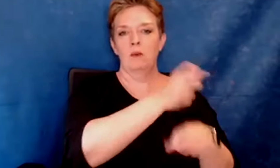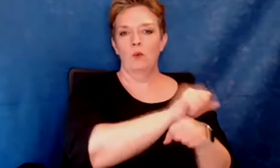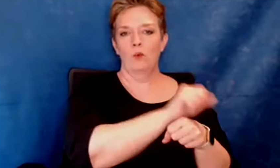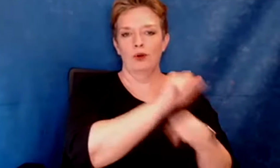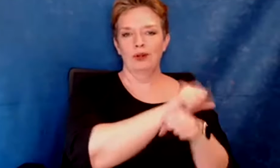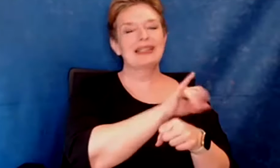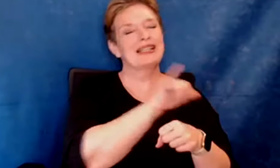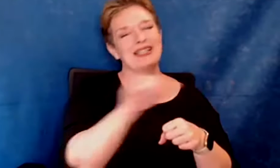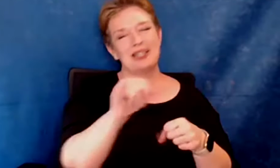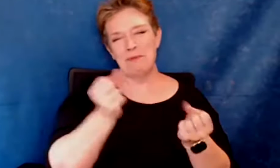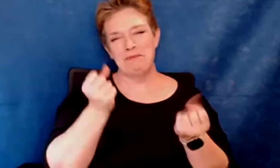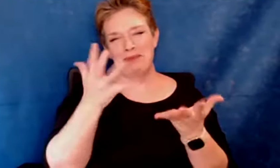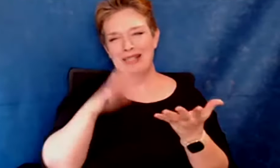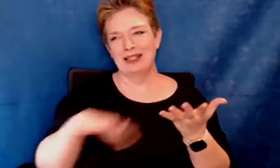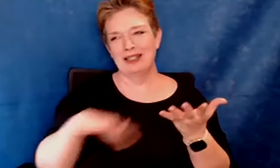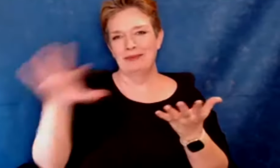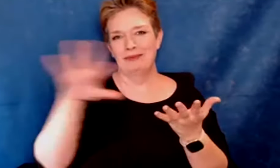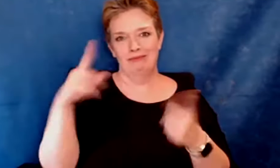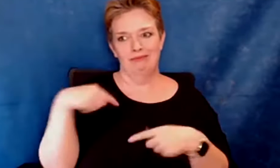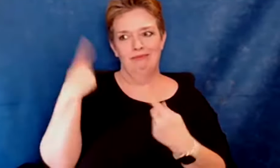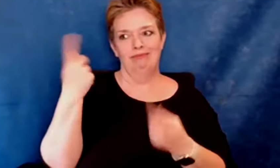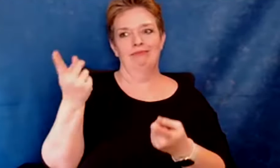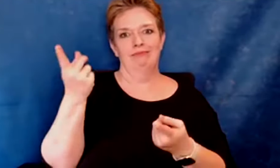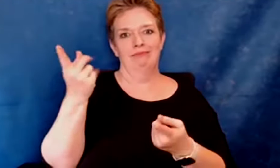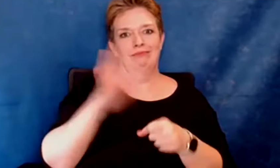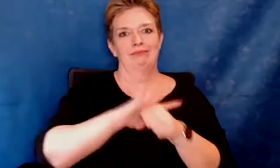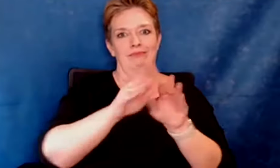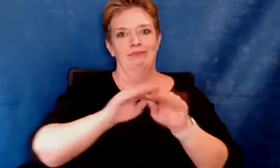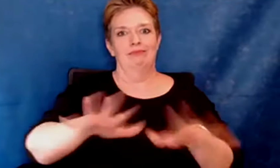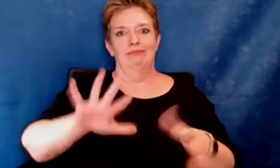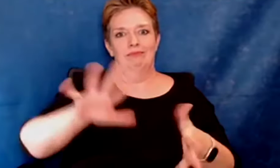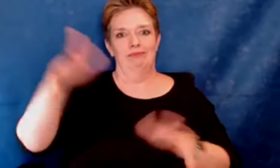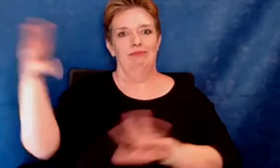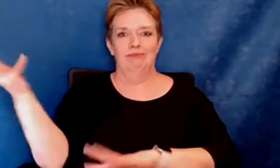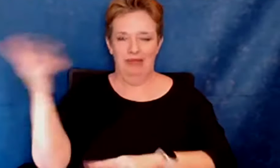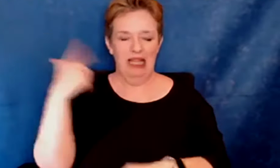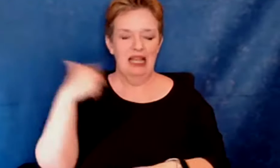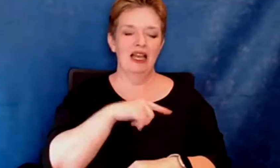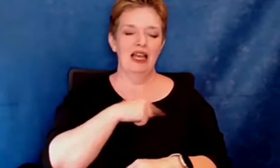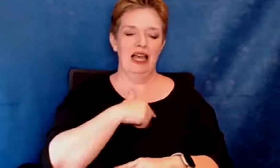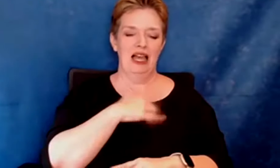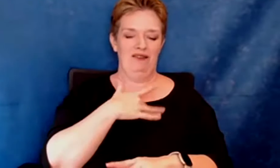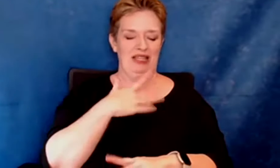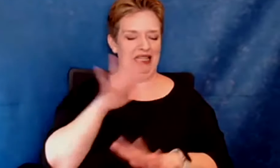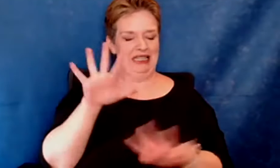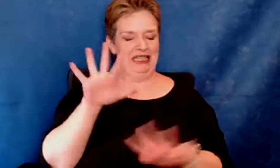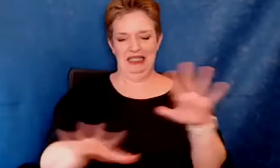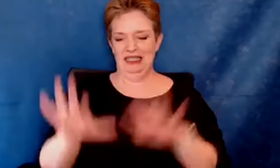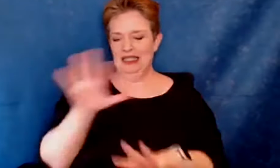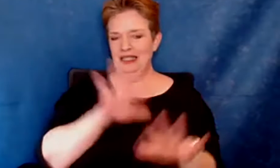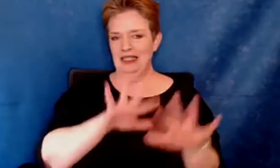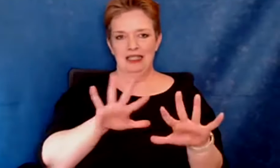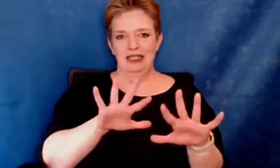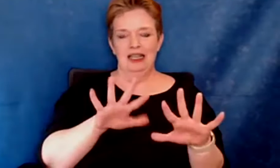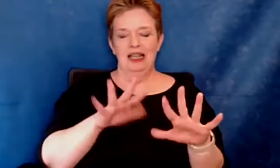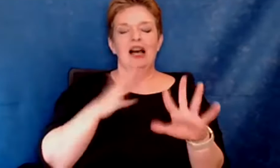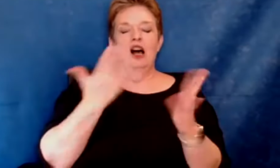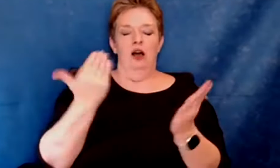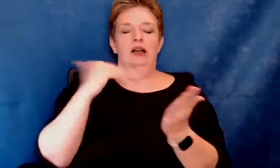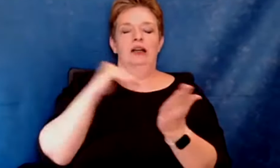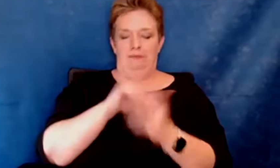of the pandemonium, they've kind of reevaluated some things, and I decided to reinvest in myself